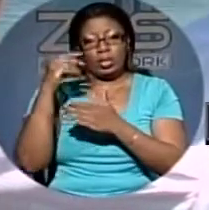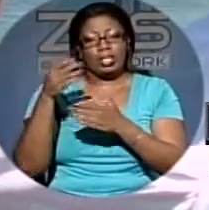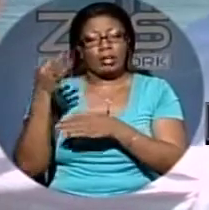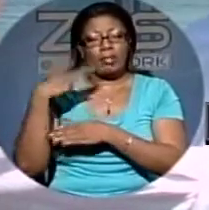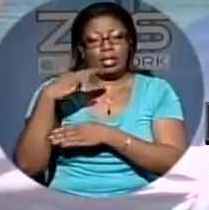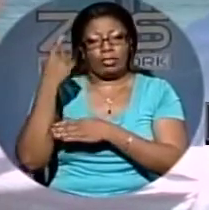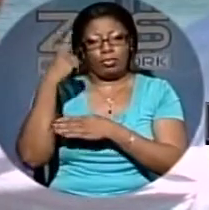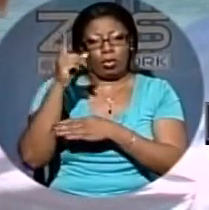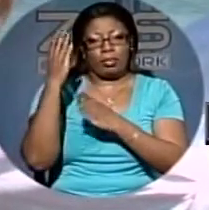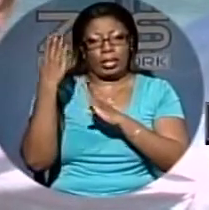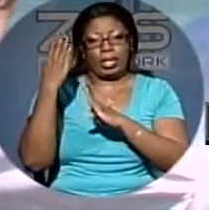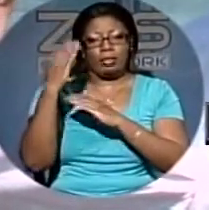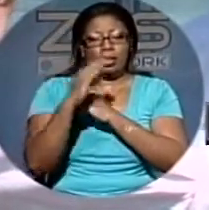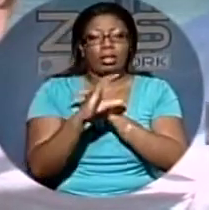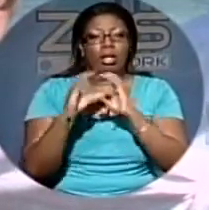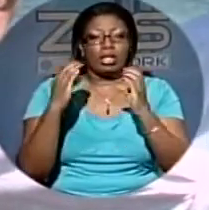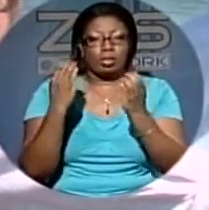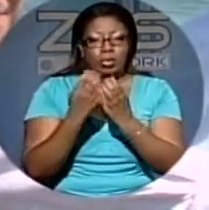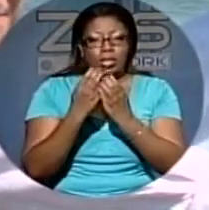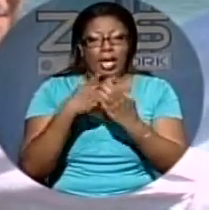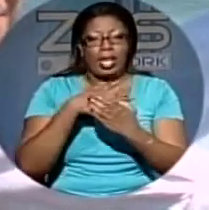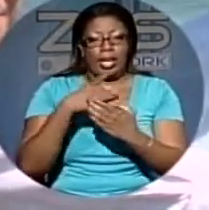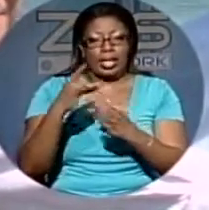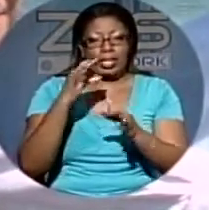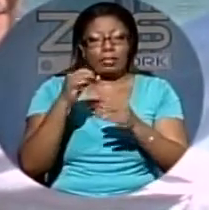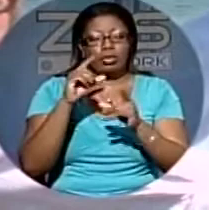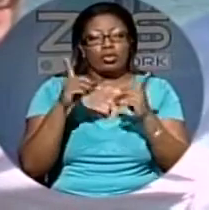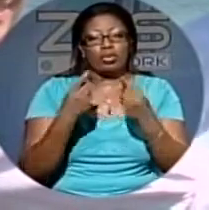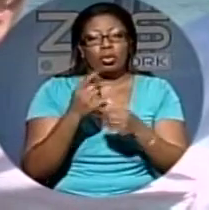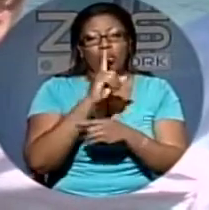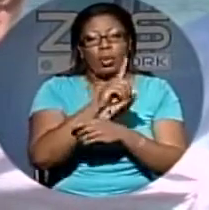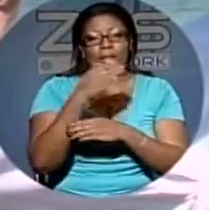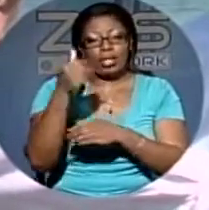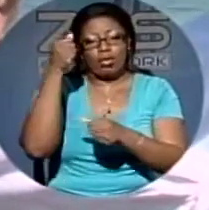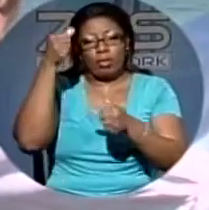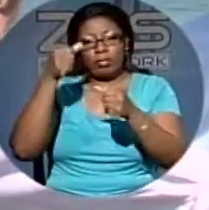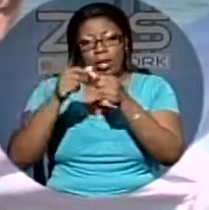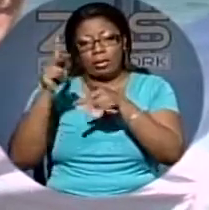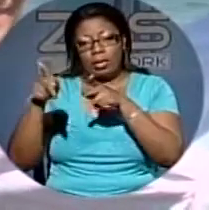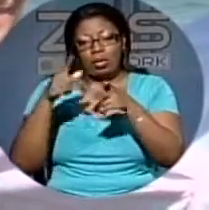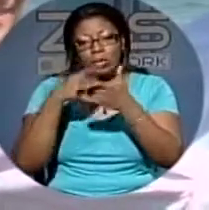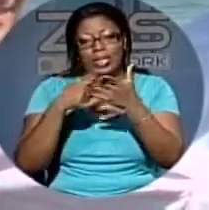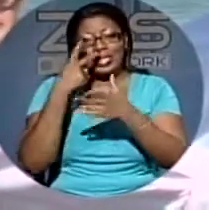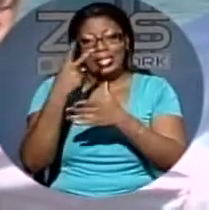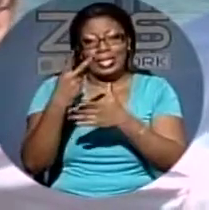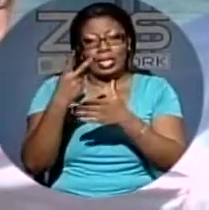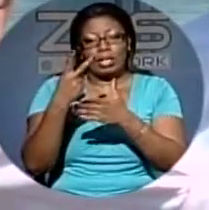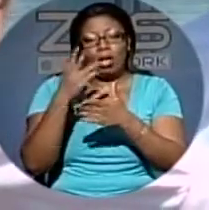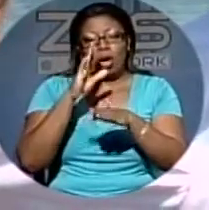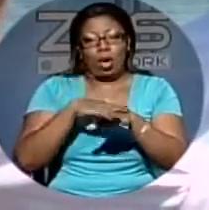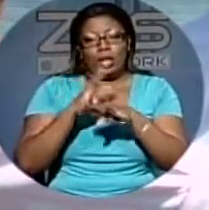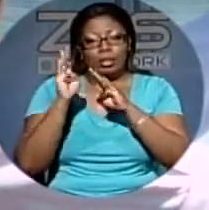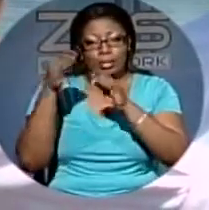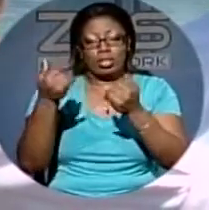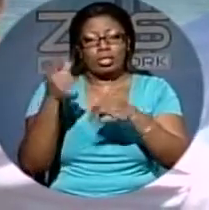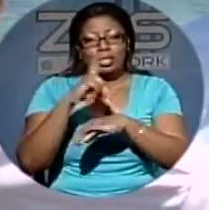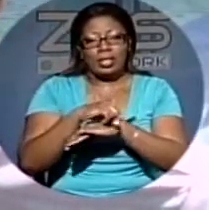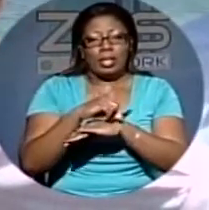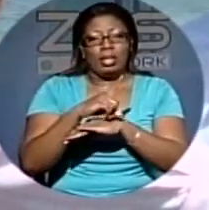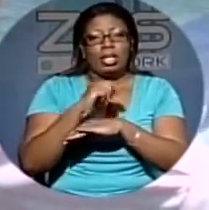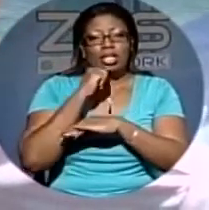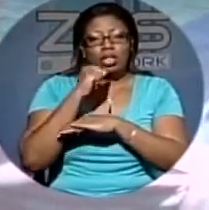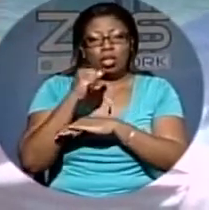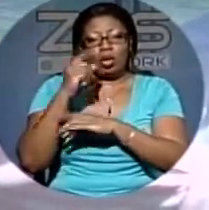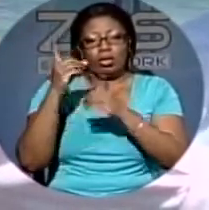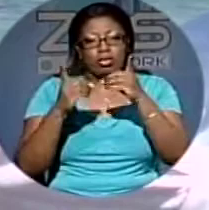the Bahamian community. But I'd like, if you do one thing, remind the public that what they see on the beach today is not all driven